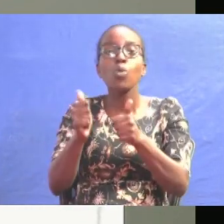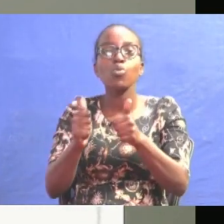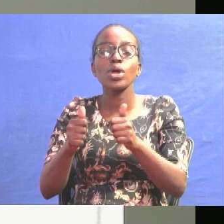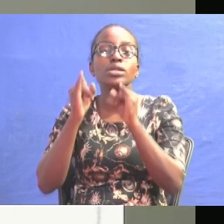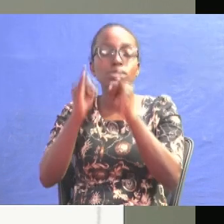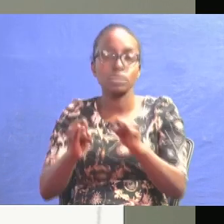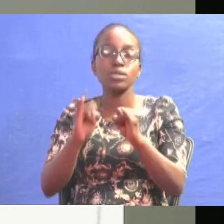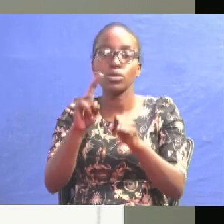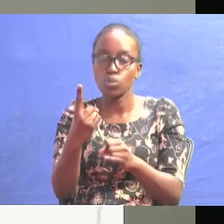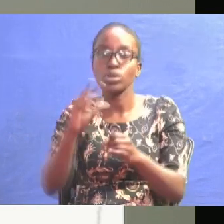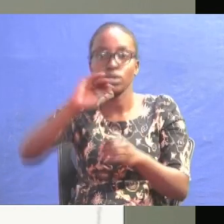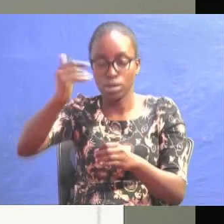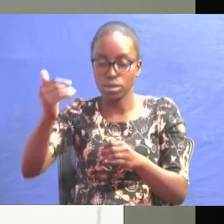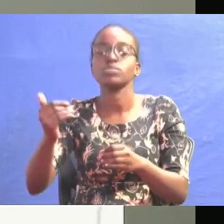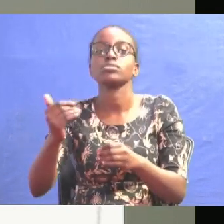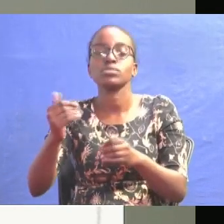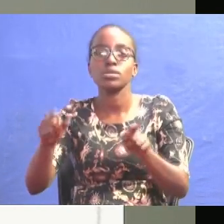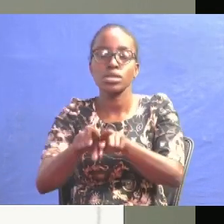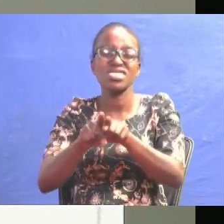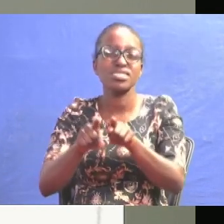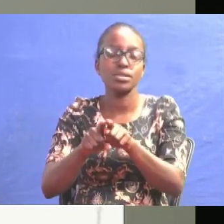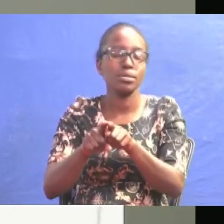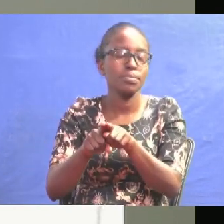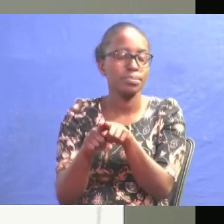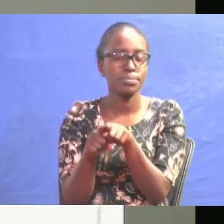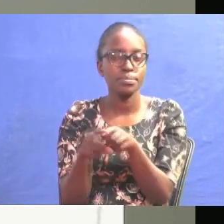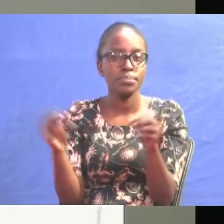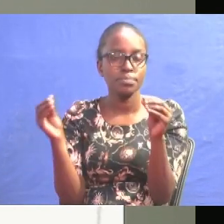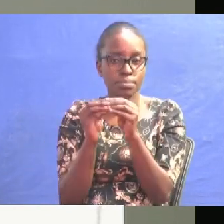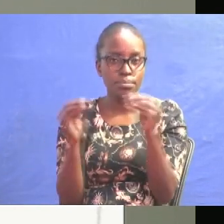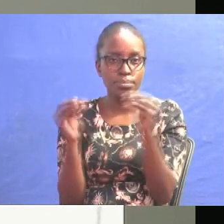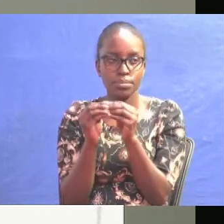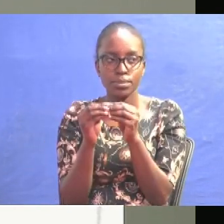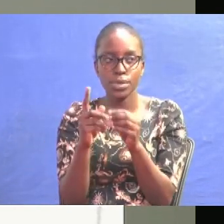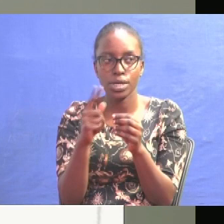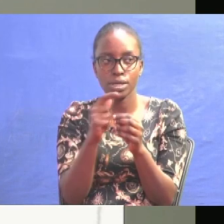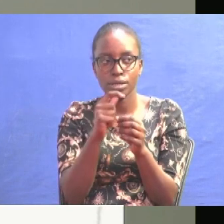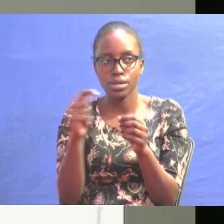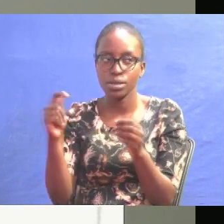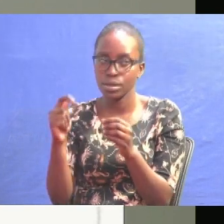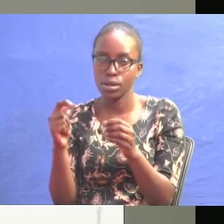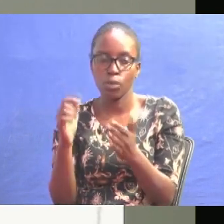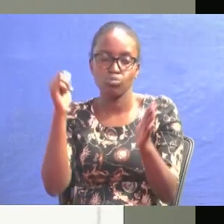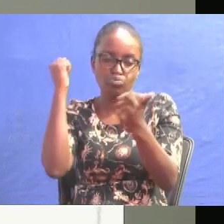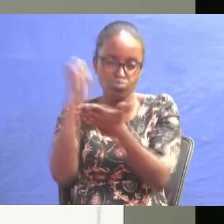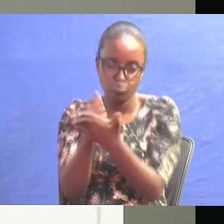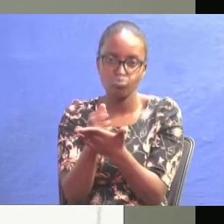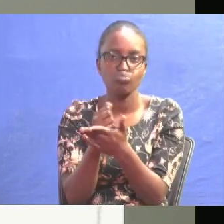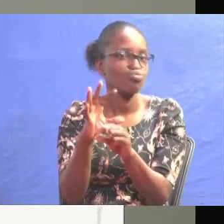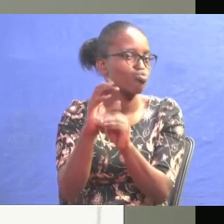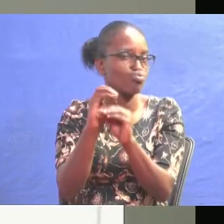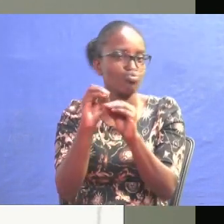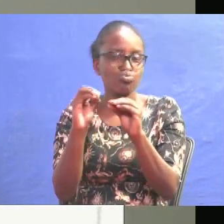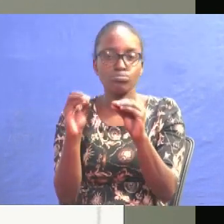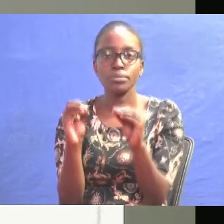country, despite the fact that we have not yet met the qualification, but in terms of